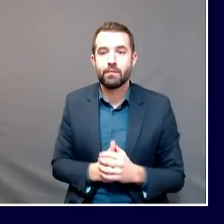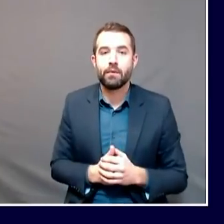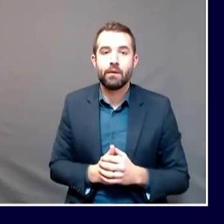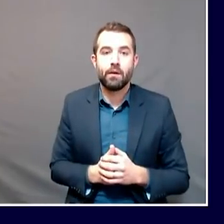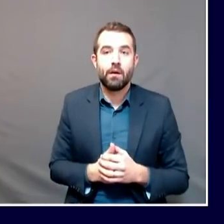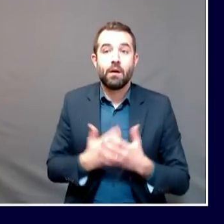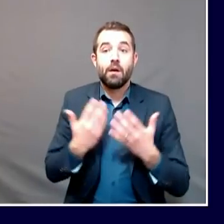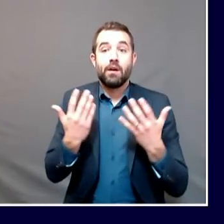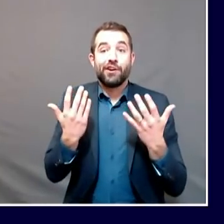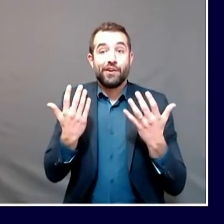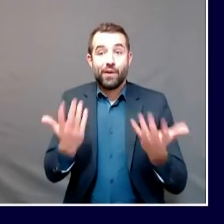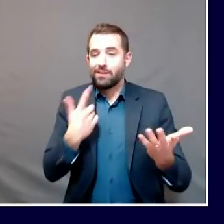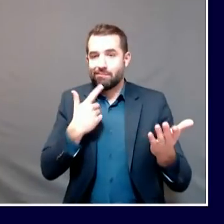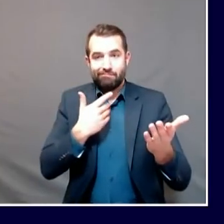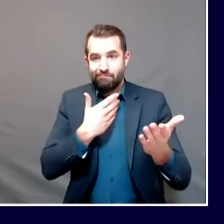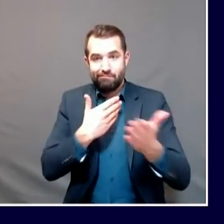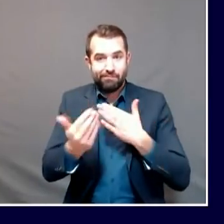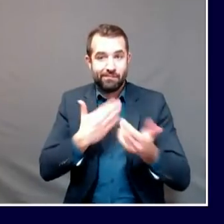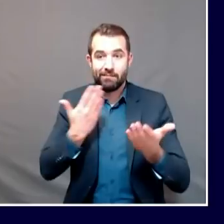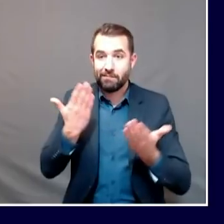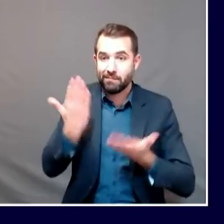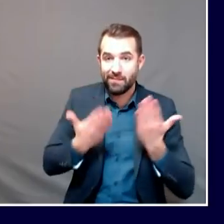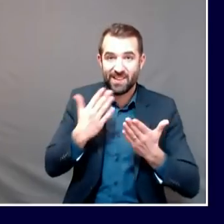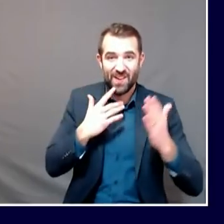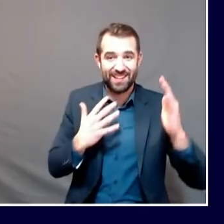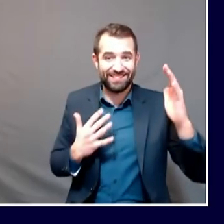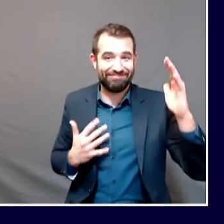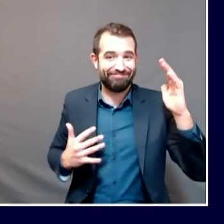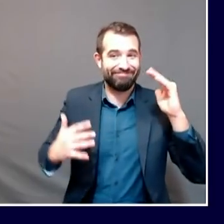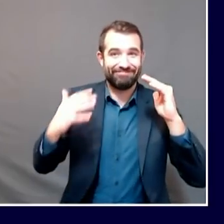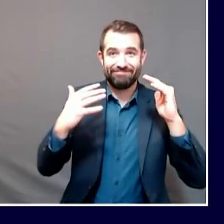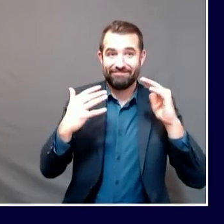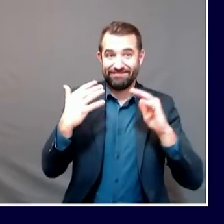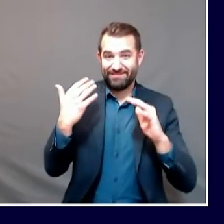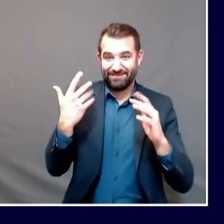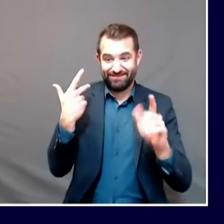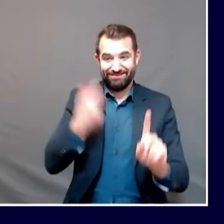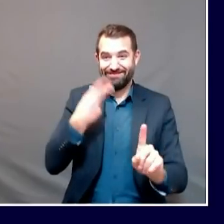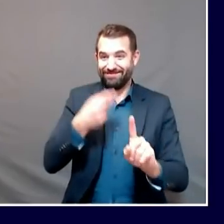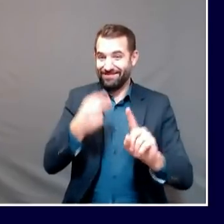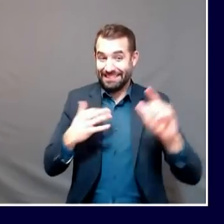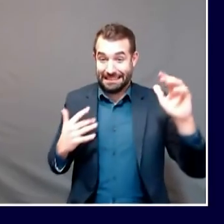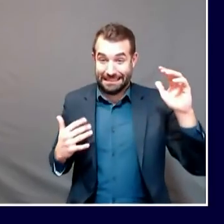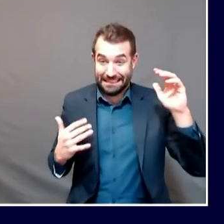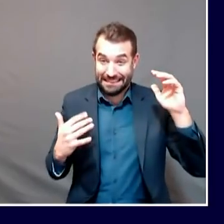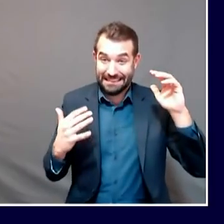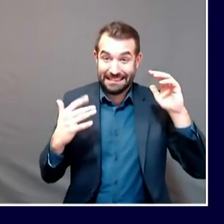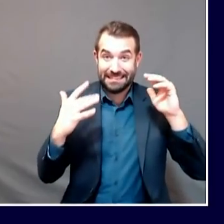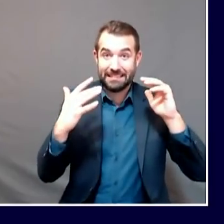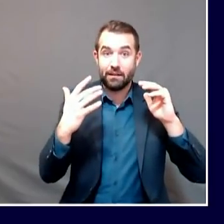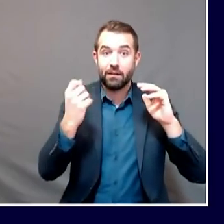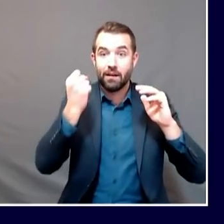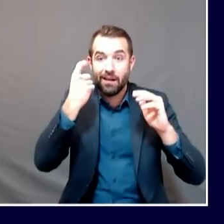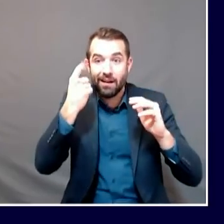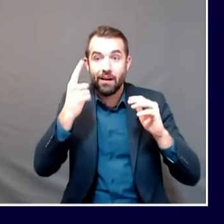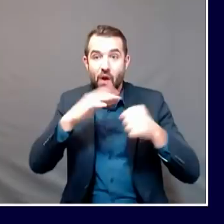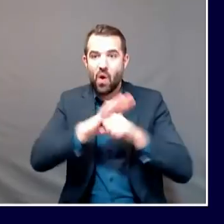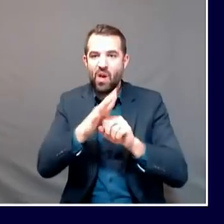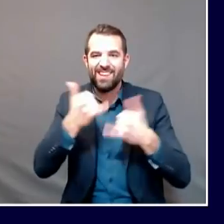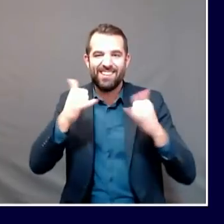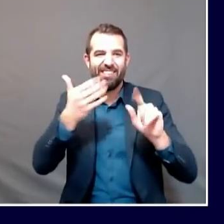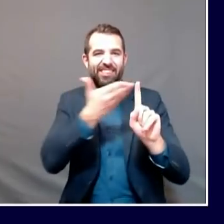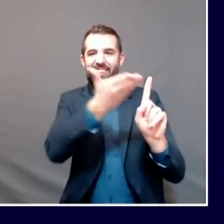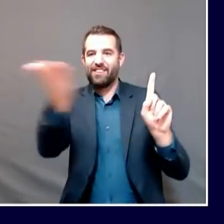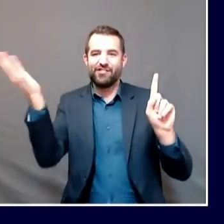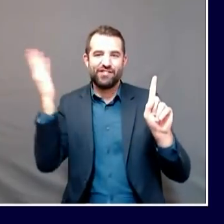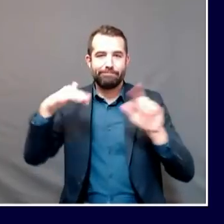circulating. There may be fewer and fewer cases each incubation period, but that doesn't mean that the virus has been vanquished. It